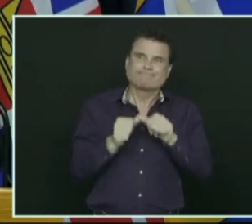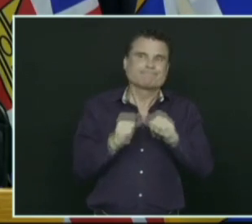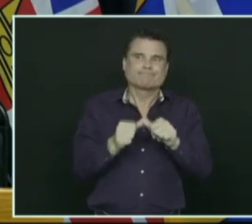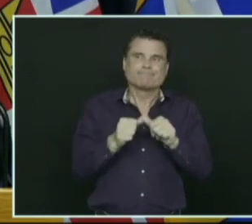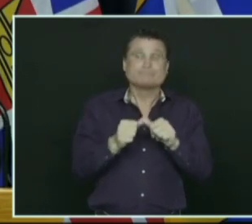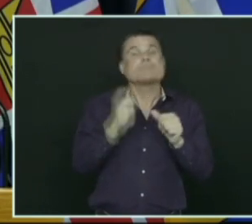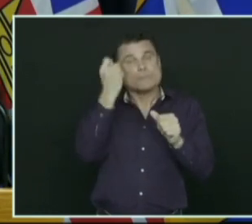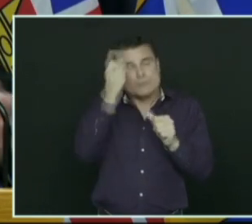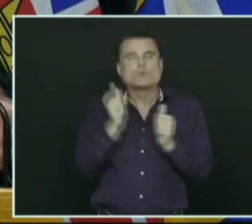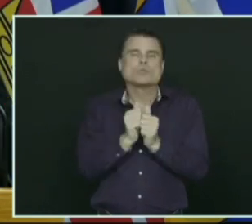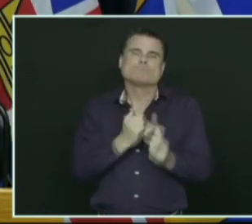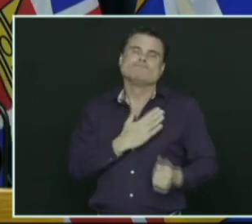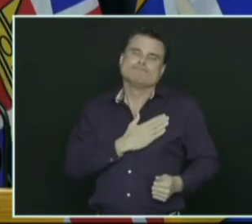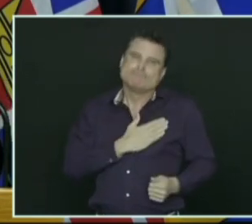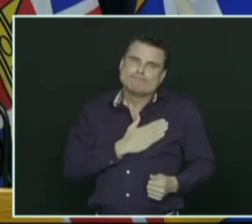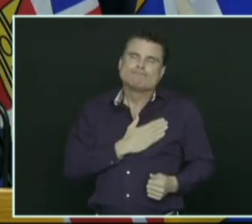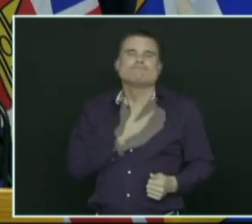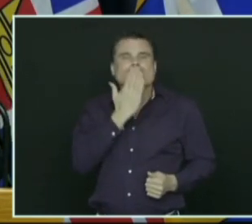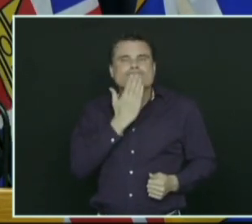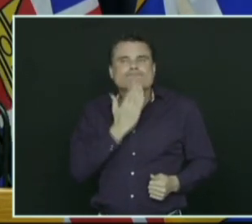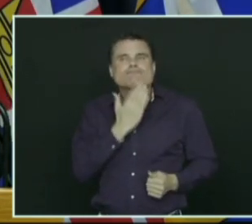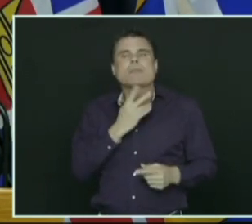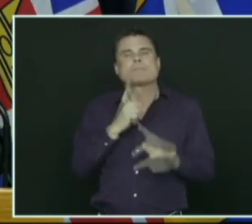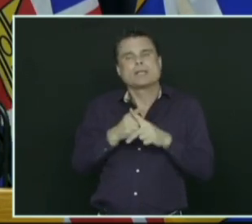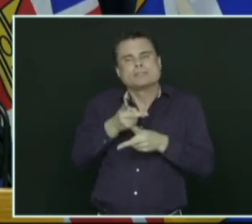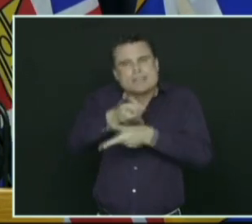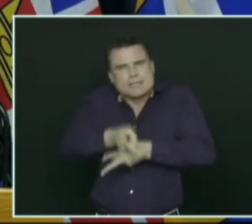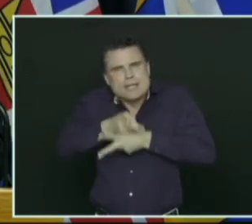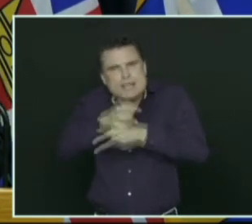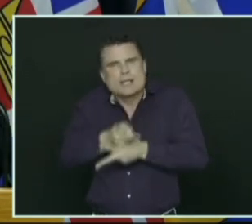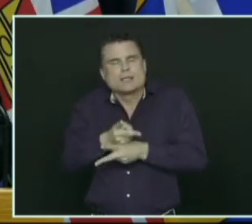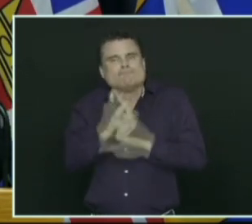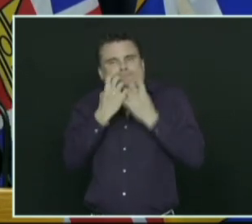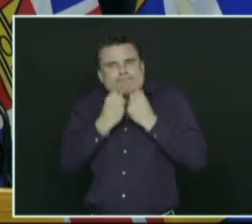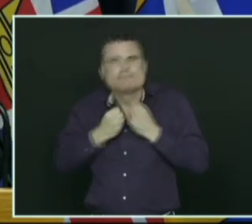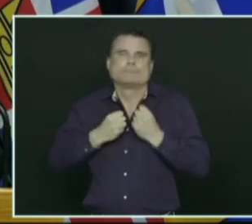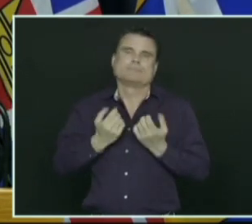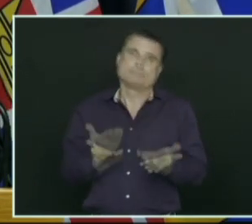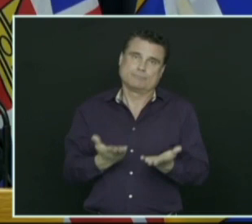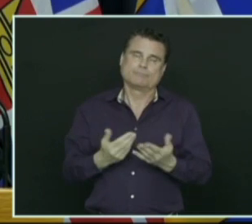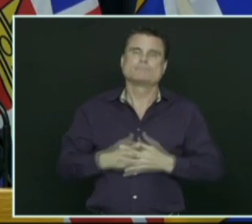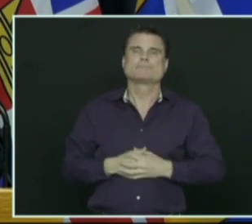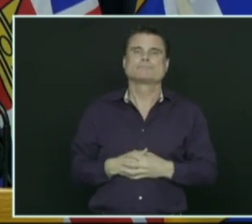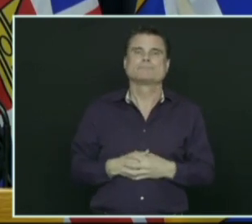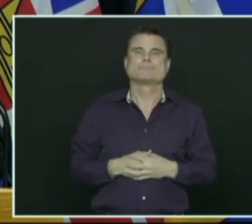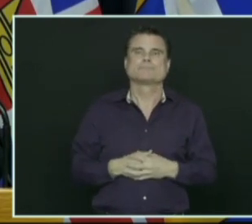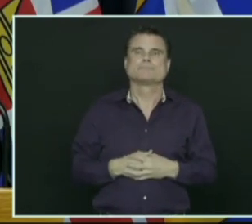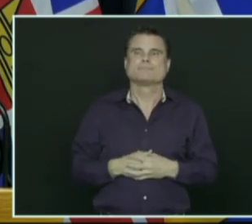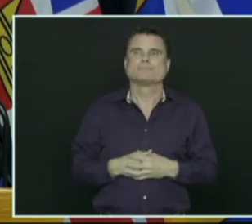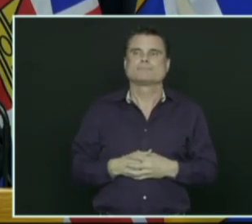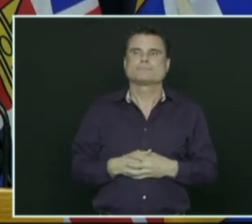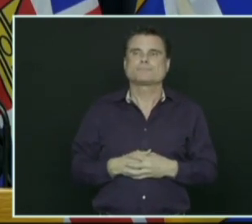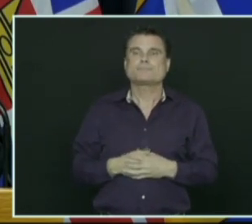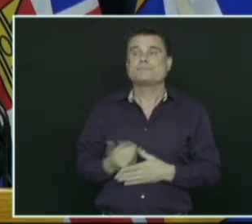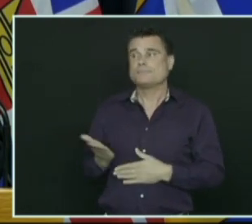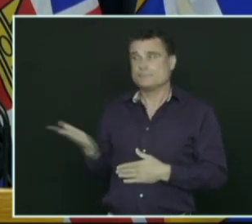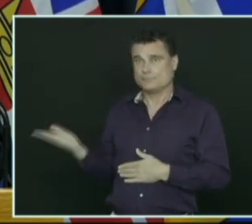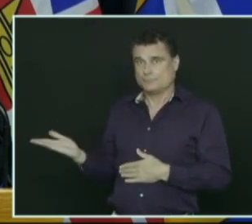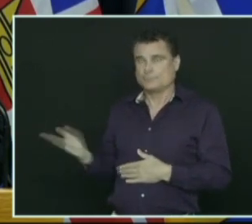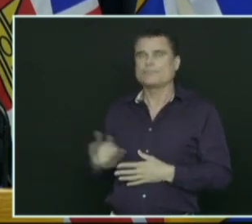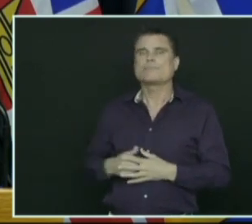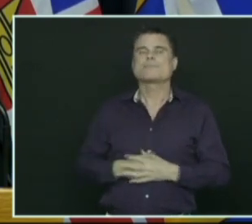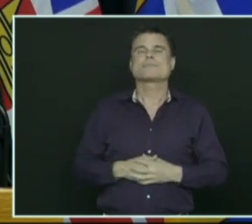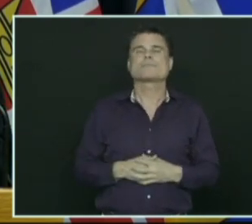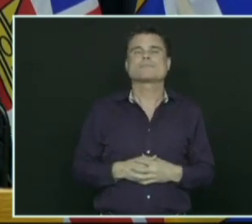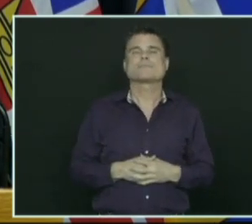the hospitalizations now in the province. It is by far our largest health authority, 37 in Vancouver Coastal Health, 12 on Vancouver